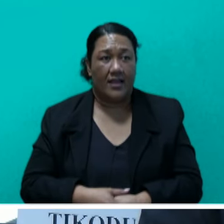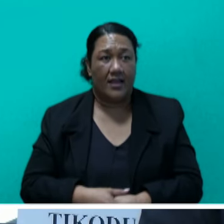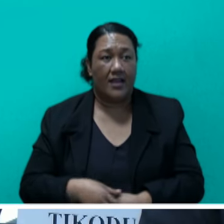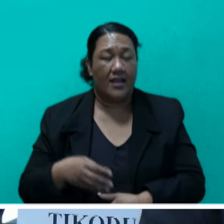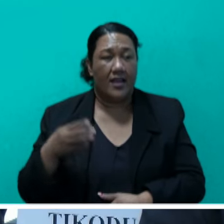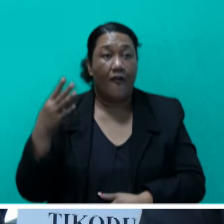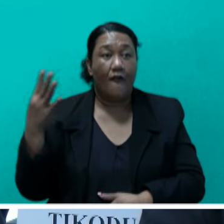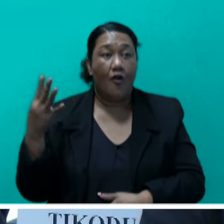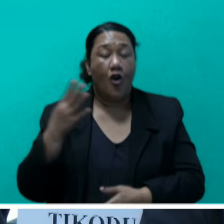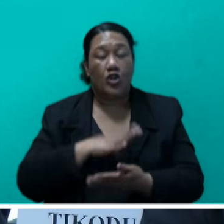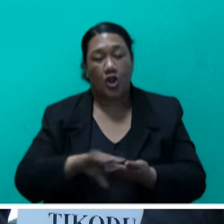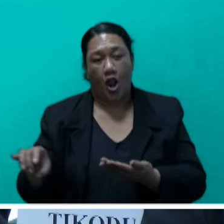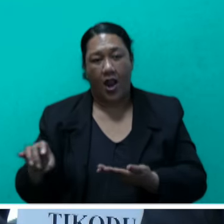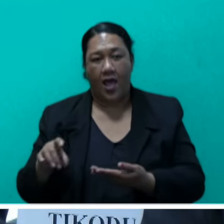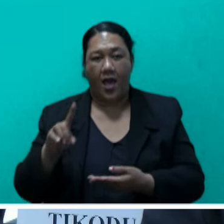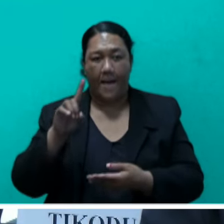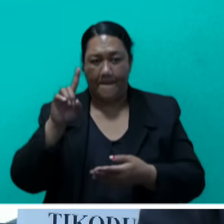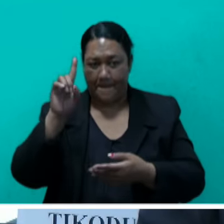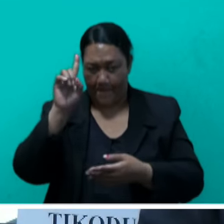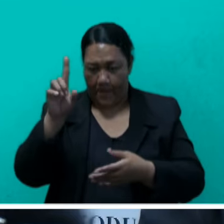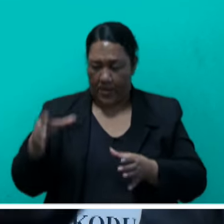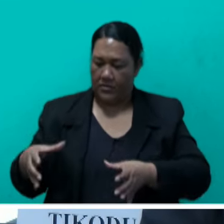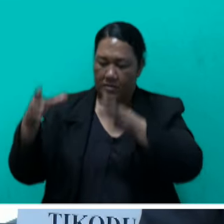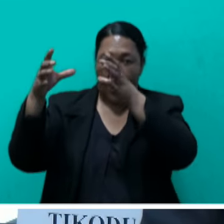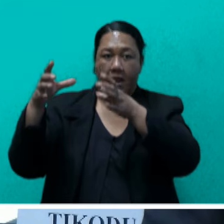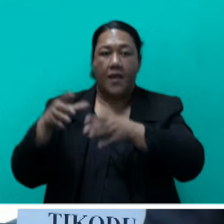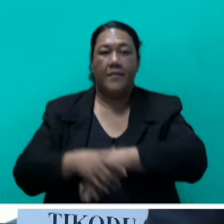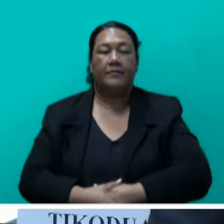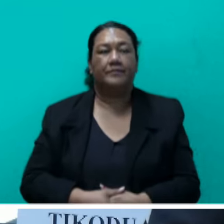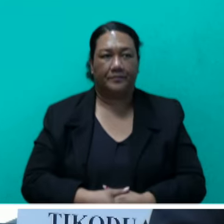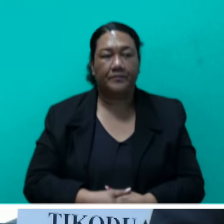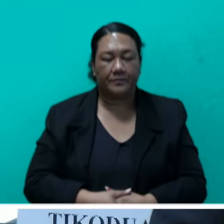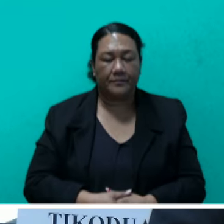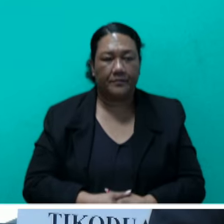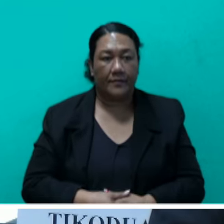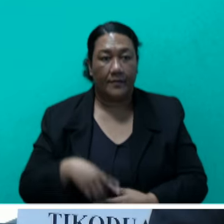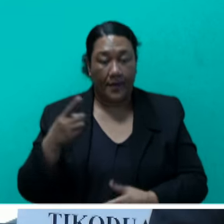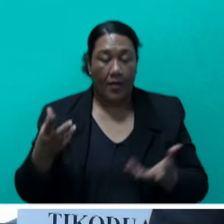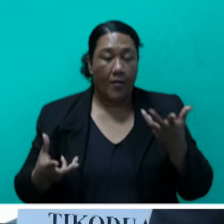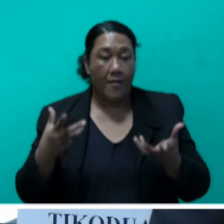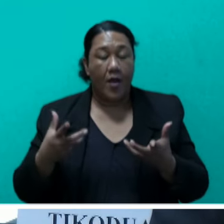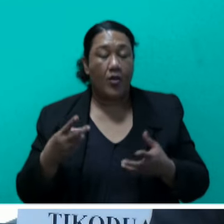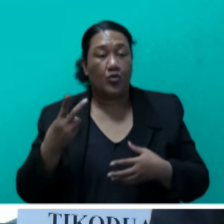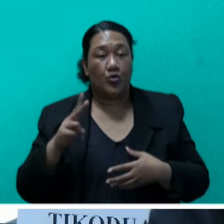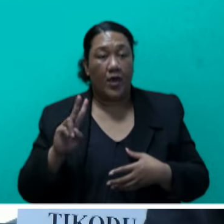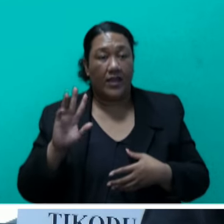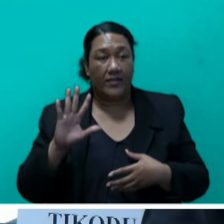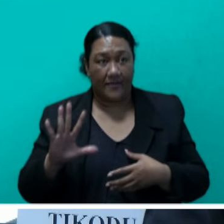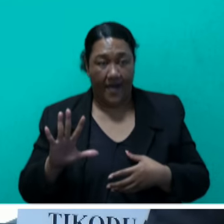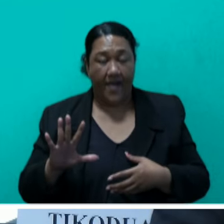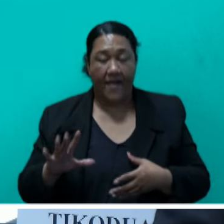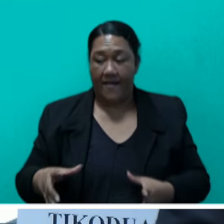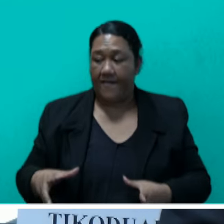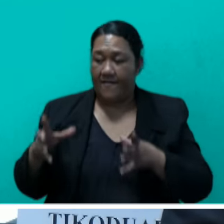ton. $4 per ton. As compared to ours, where the cost ranges from $25 to $35 a ton